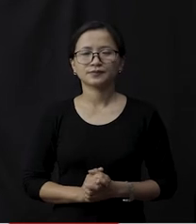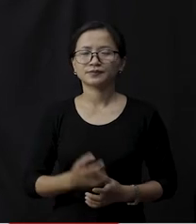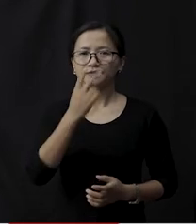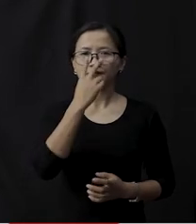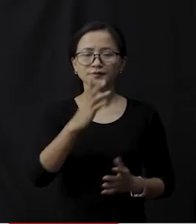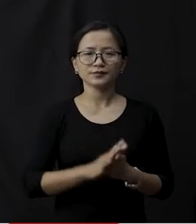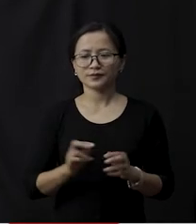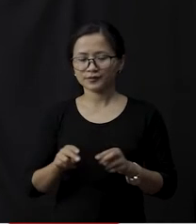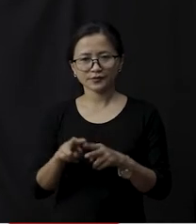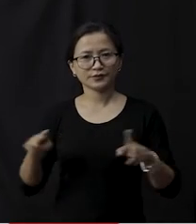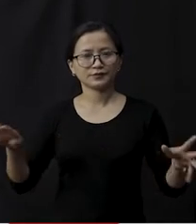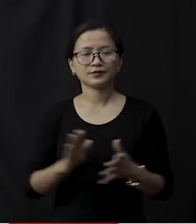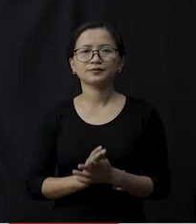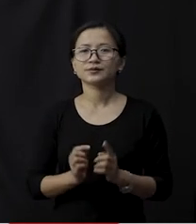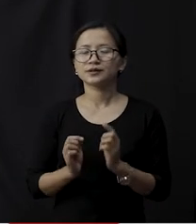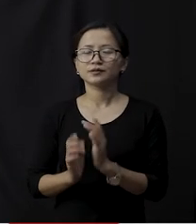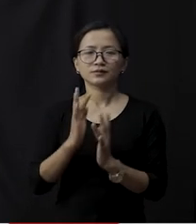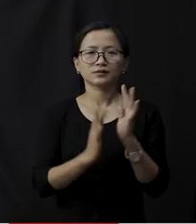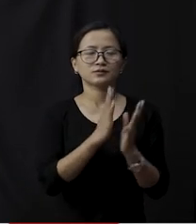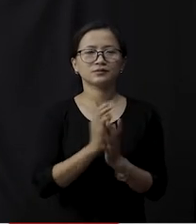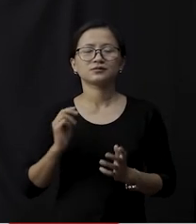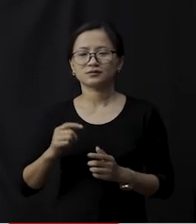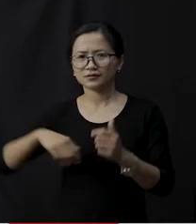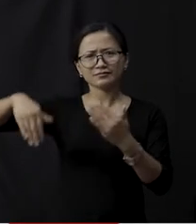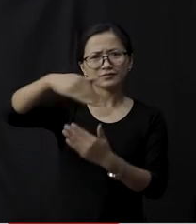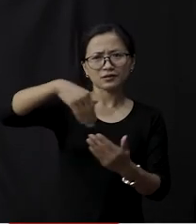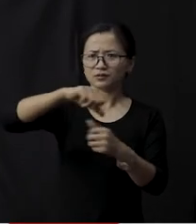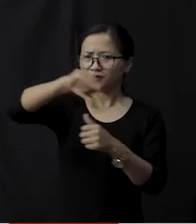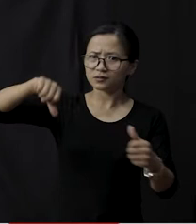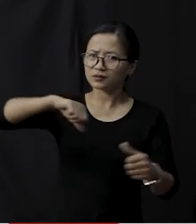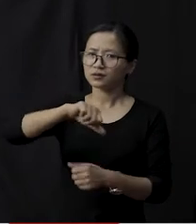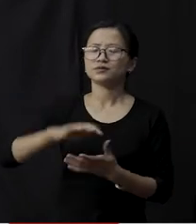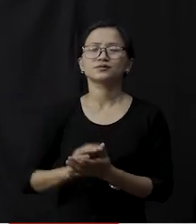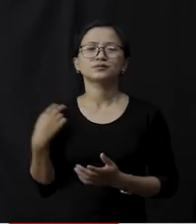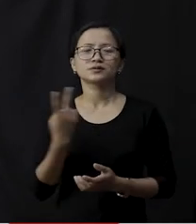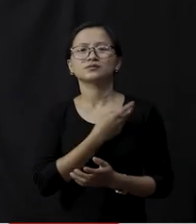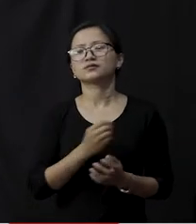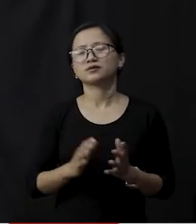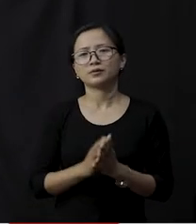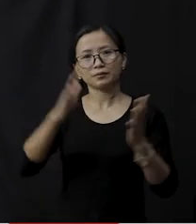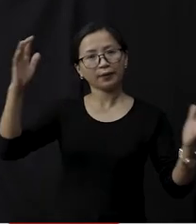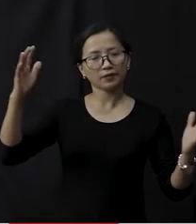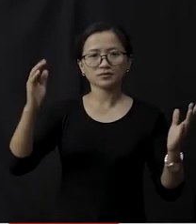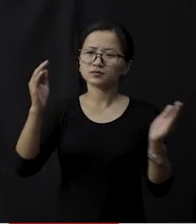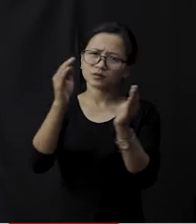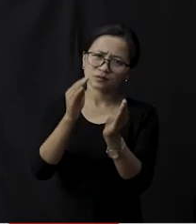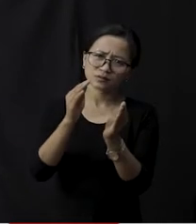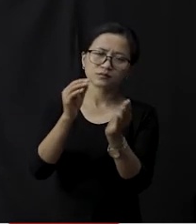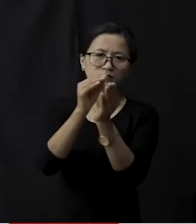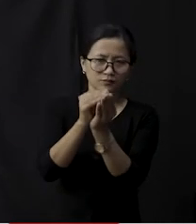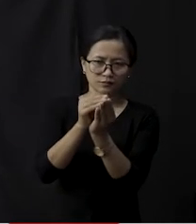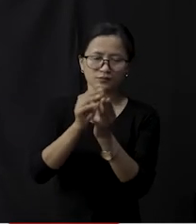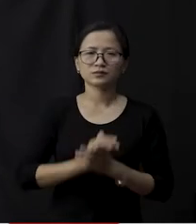we see different plants around us. Some are very big, some are of medium size, and some are of small